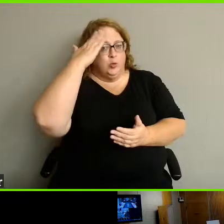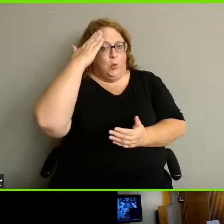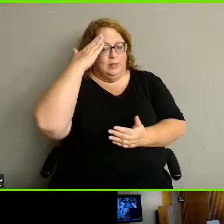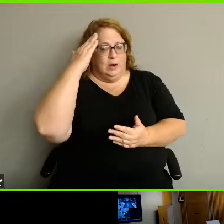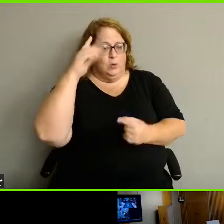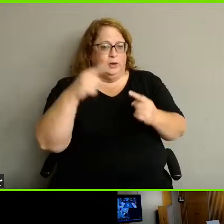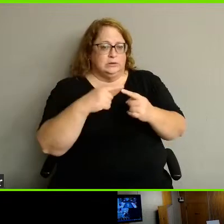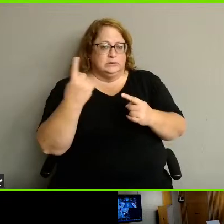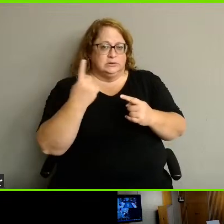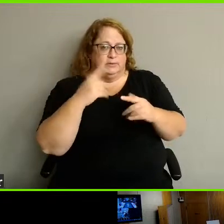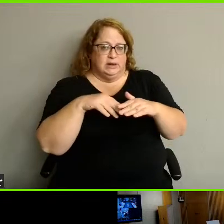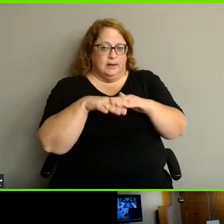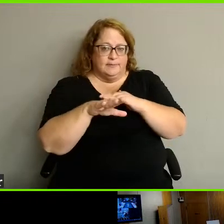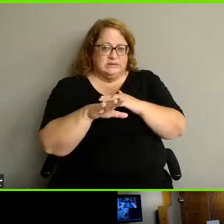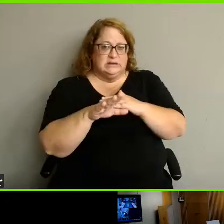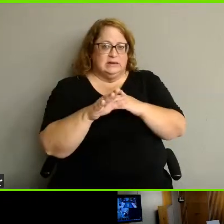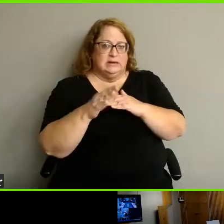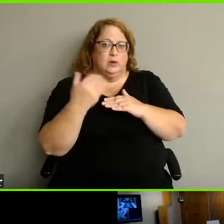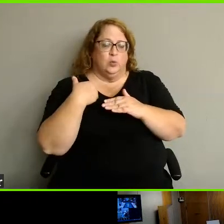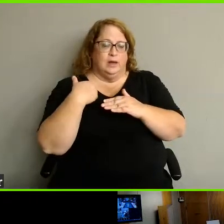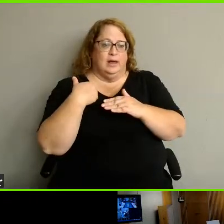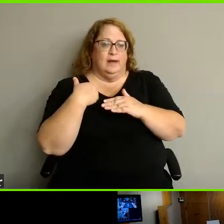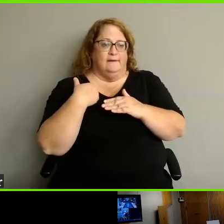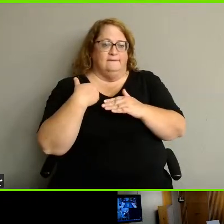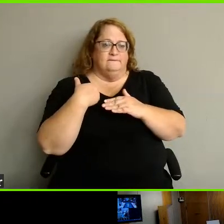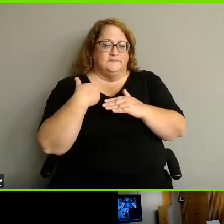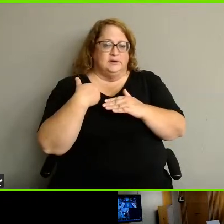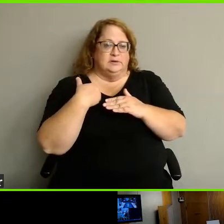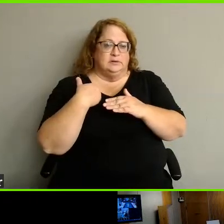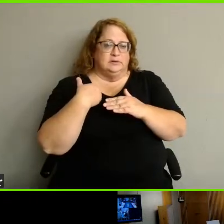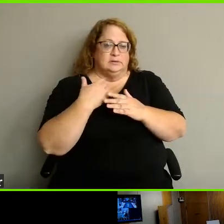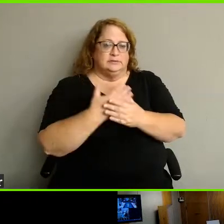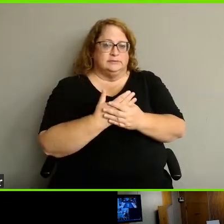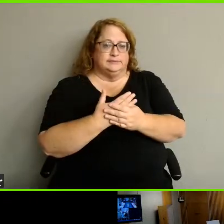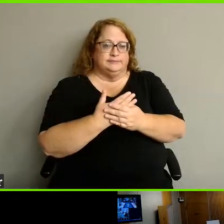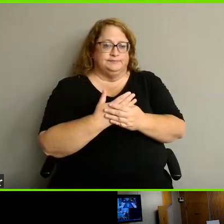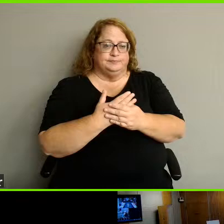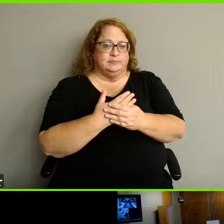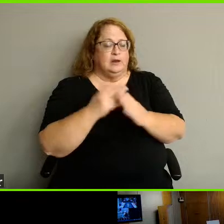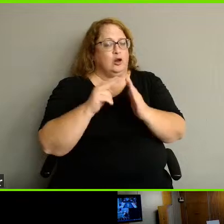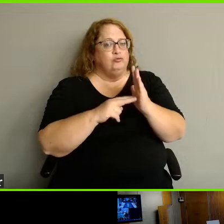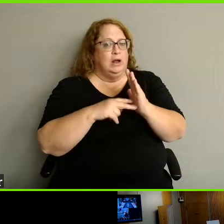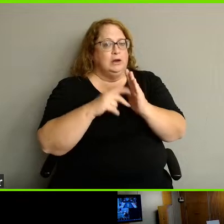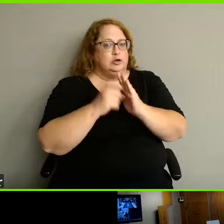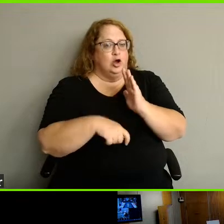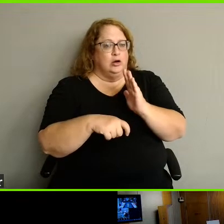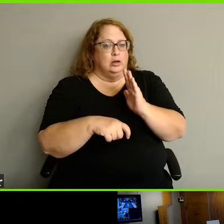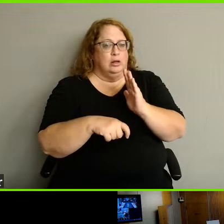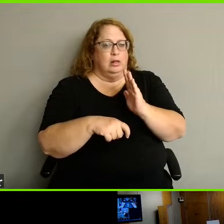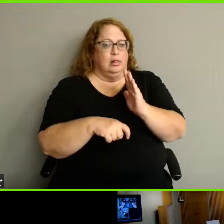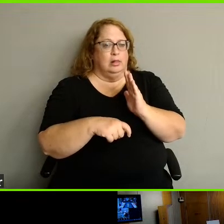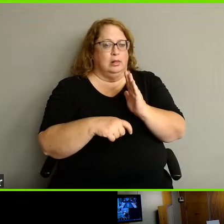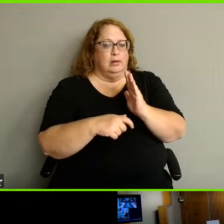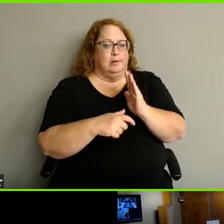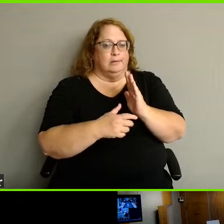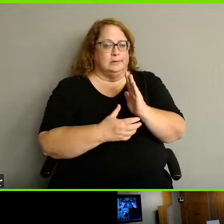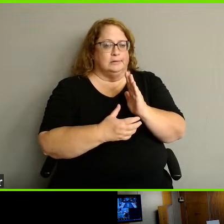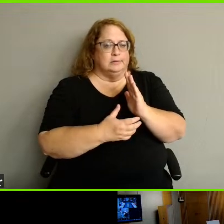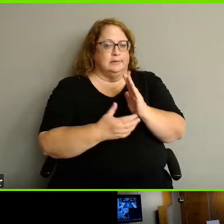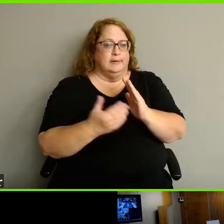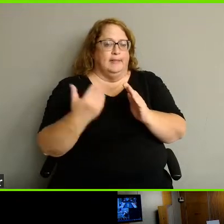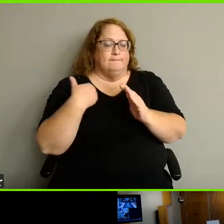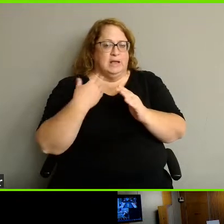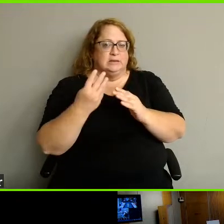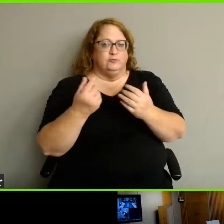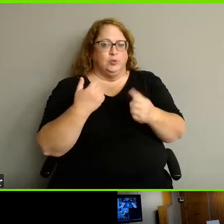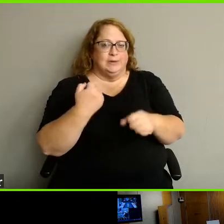somebody comes in, then we have new superintendent, yeah. I read in an article that, what was it, the